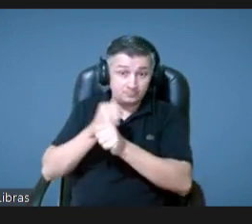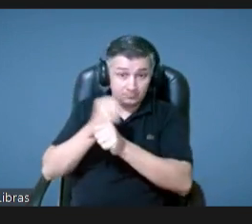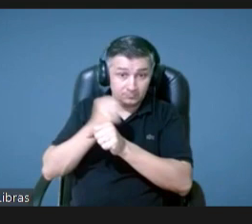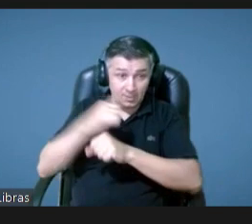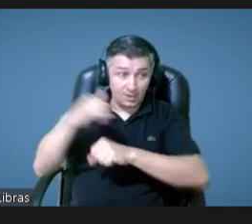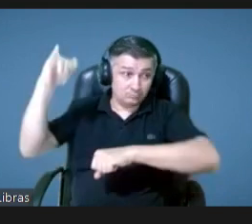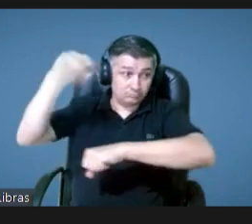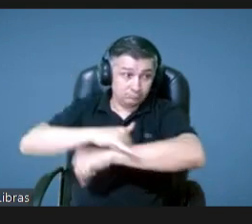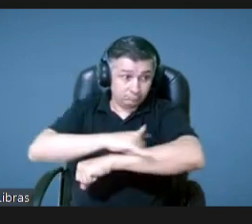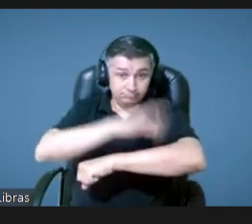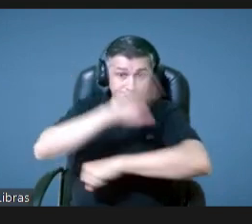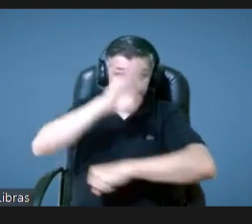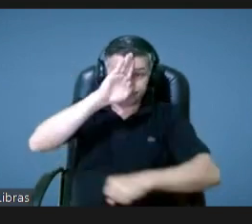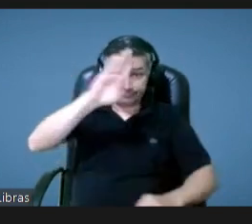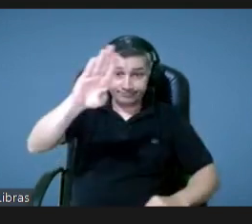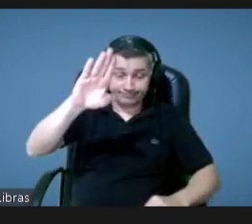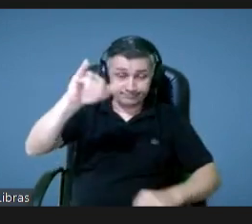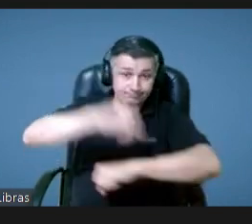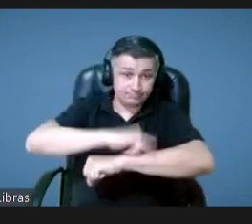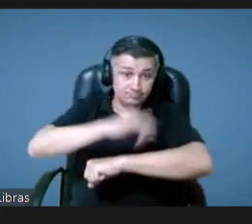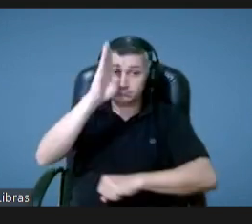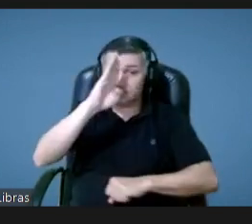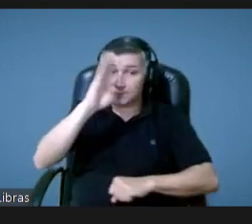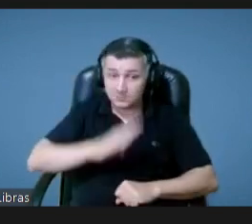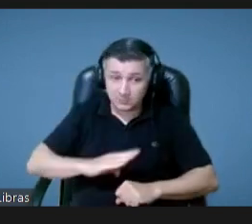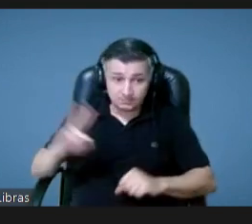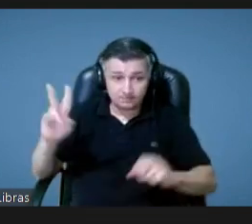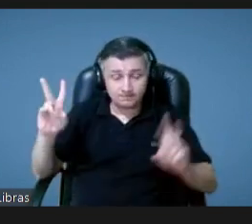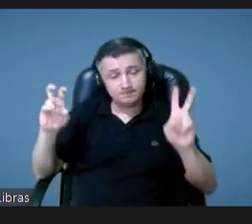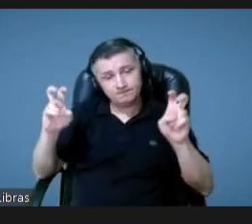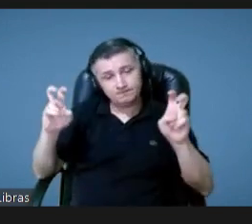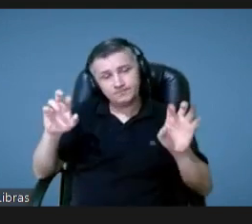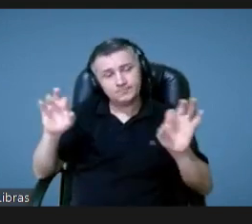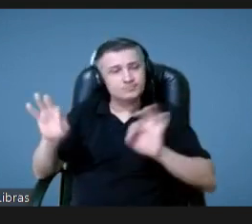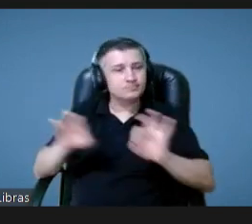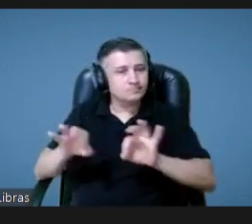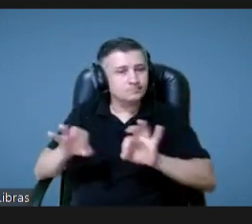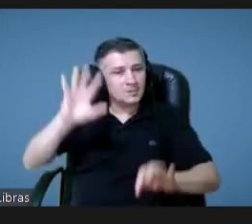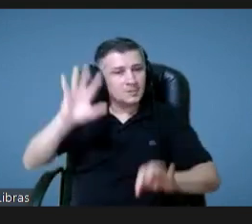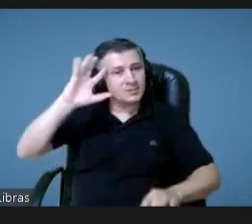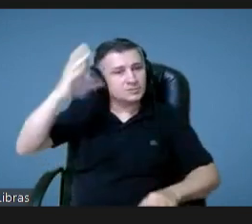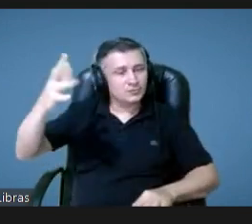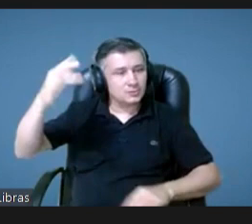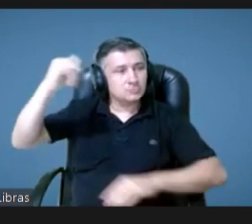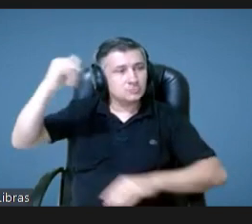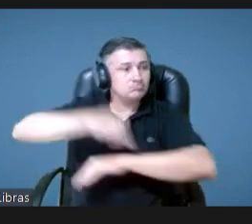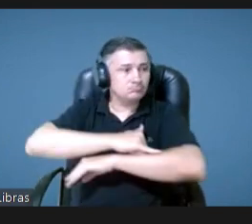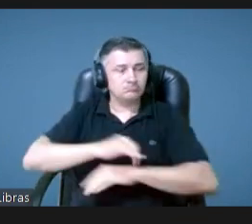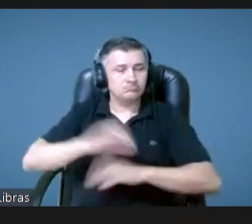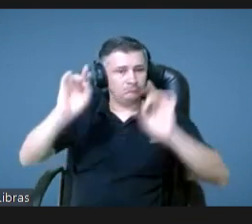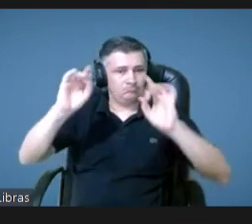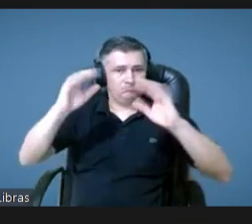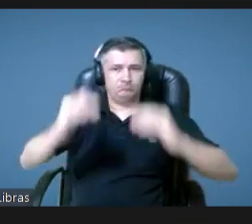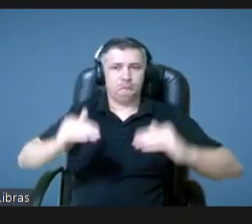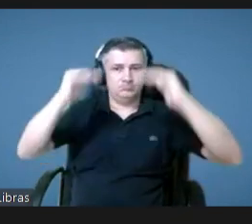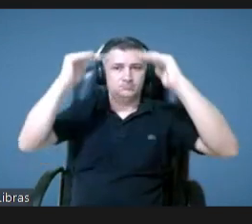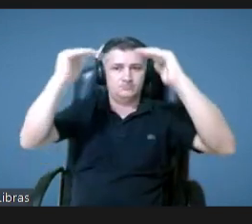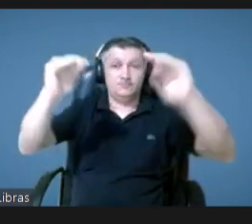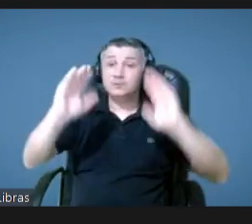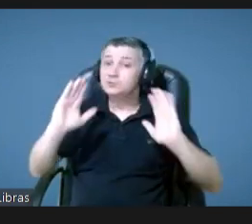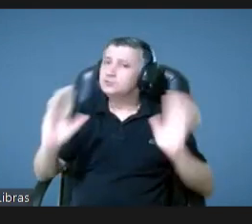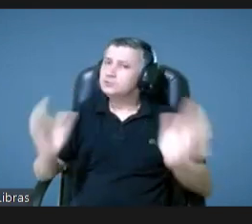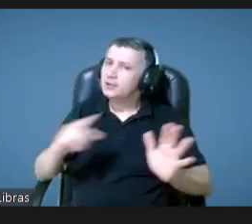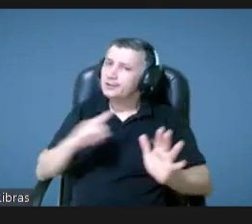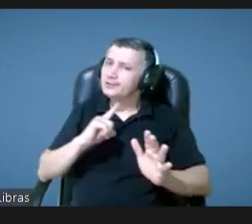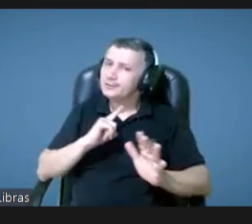International Executive Airport has consolidated its position as Brazil's main airport for